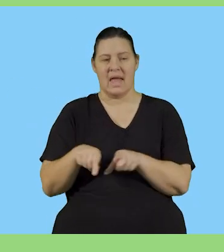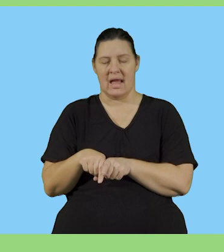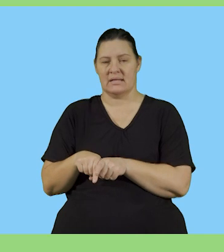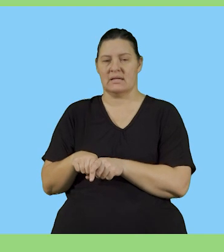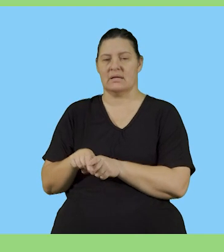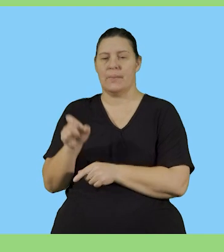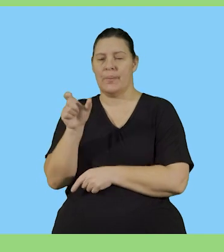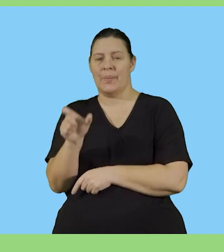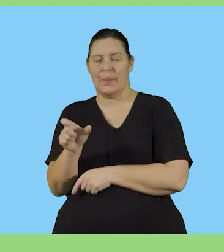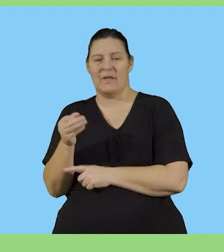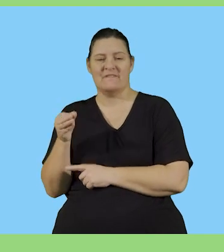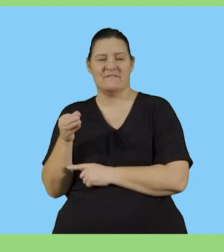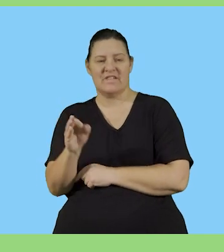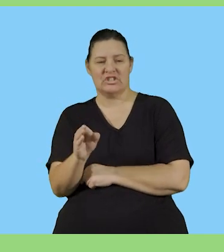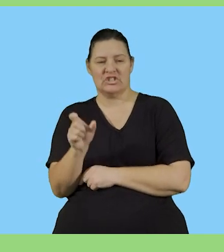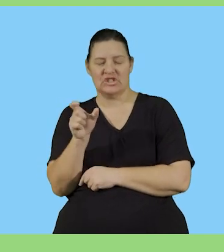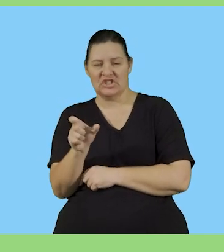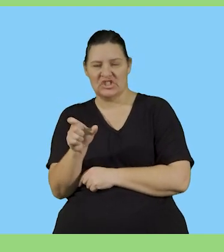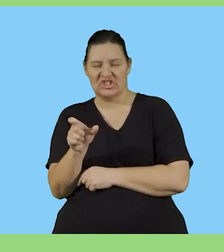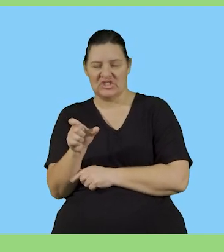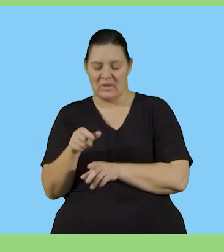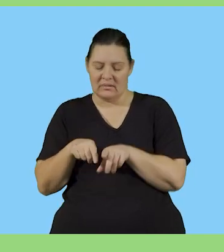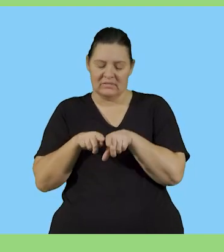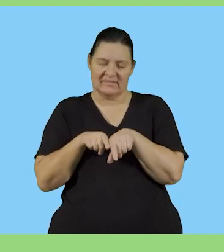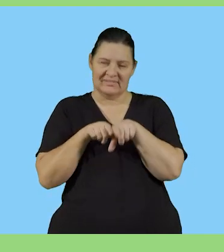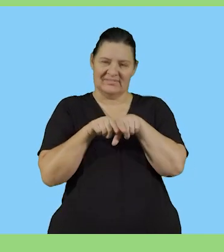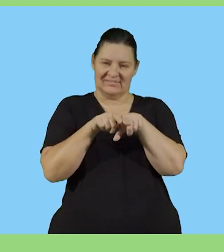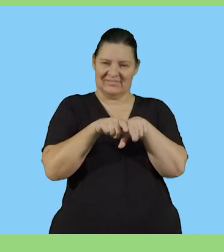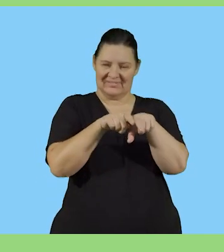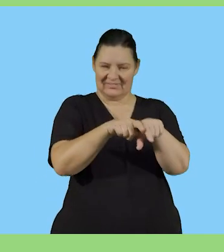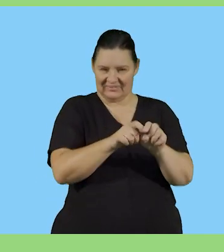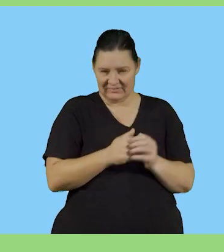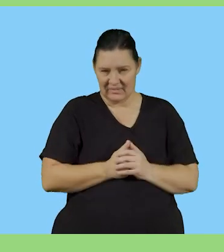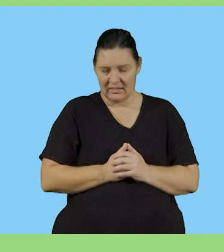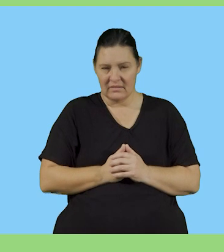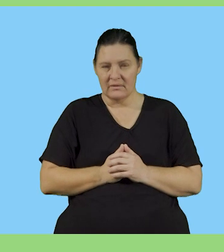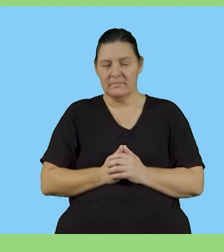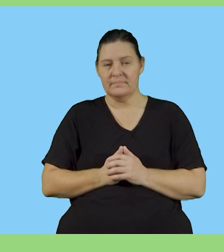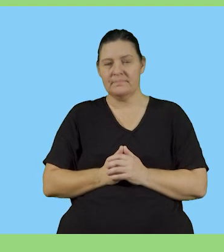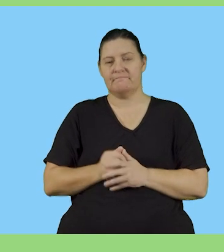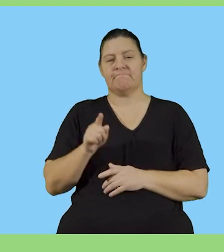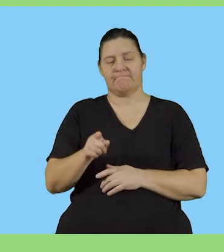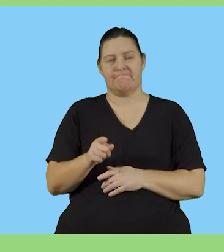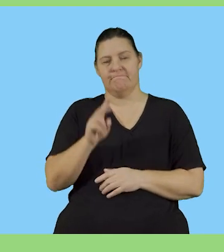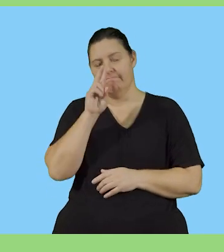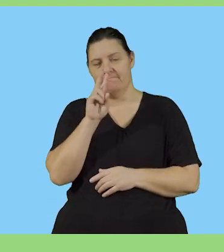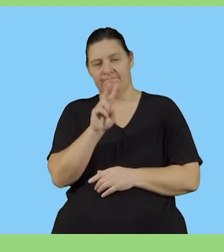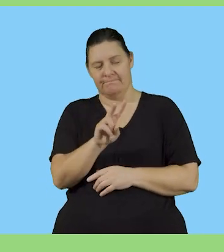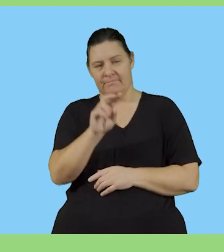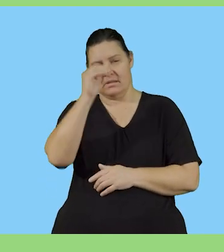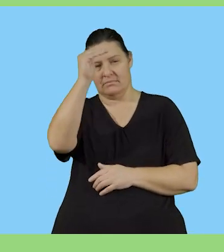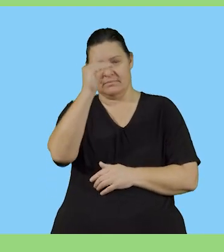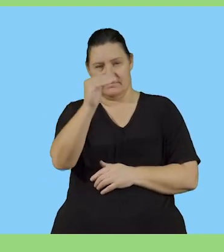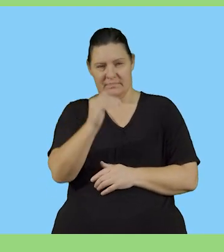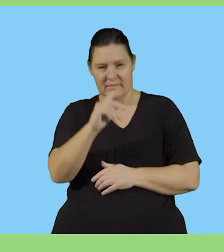and a remora fish. I'm not sure if you can see it, but this is the remora fish here. So you are going to look at